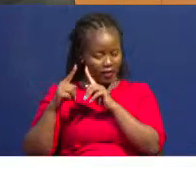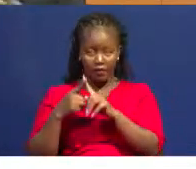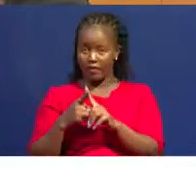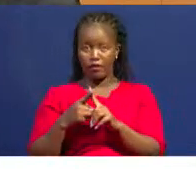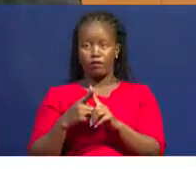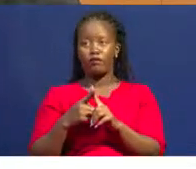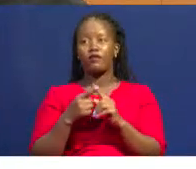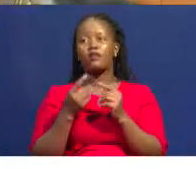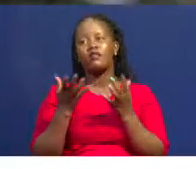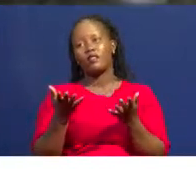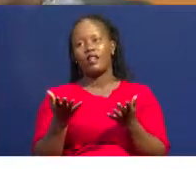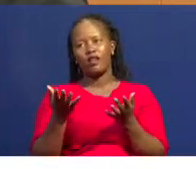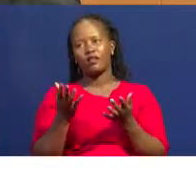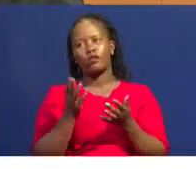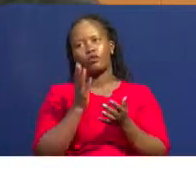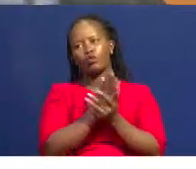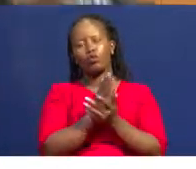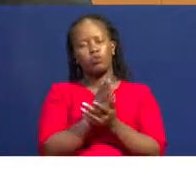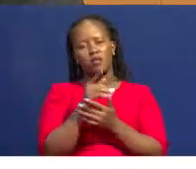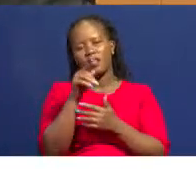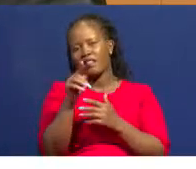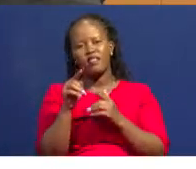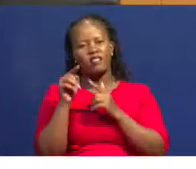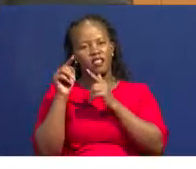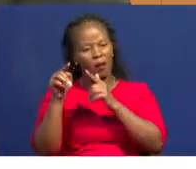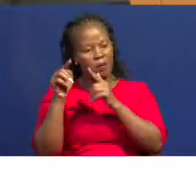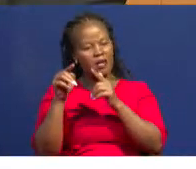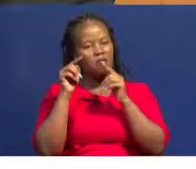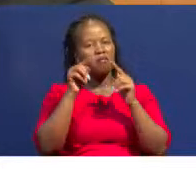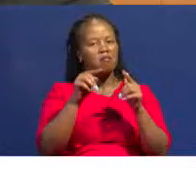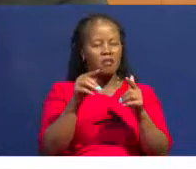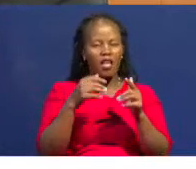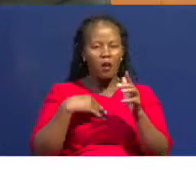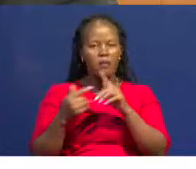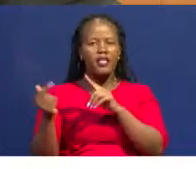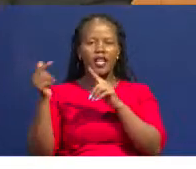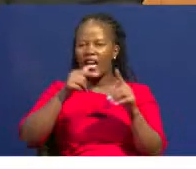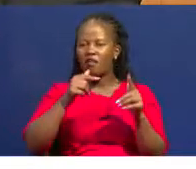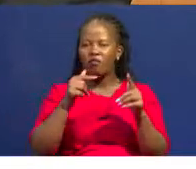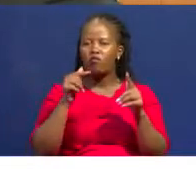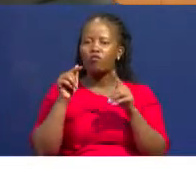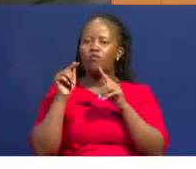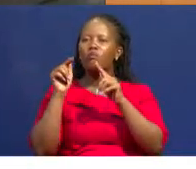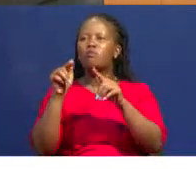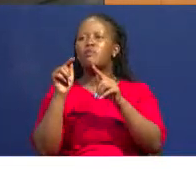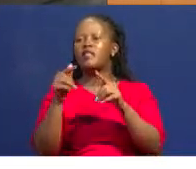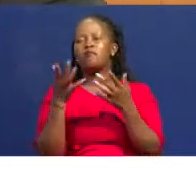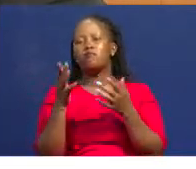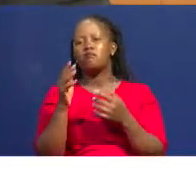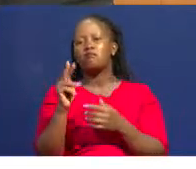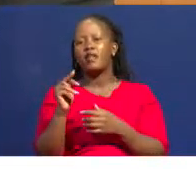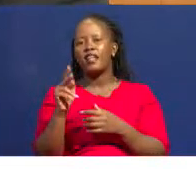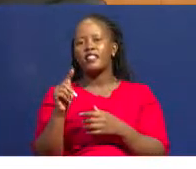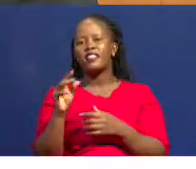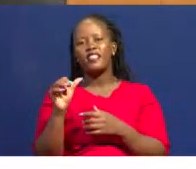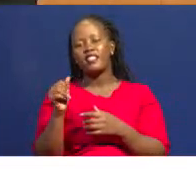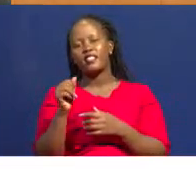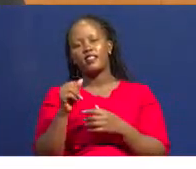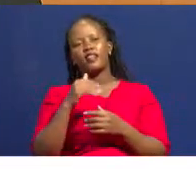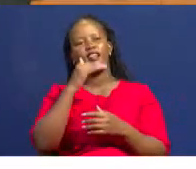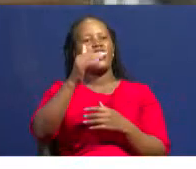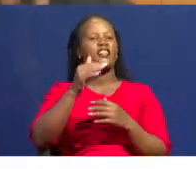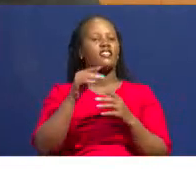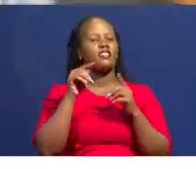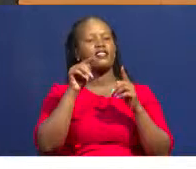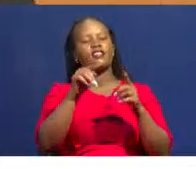now this will be like a blame game. Today I will come, I will blame NTSA. Tomorrow I will blame the police. You remember what has been happening. NTSA